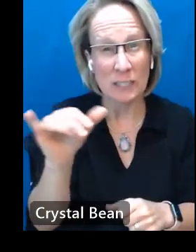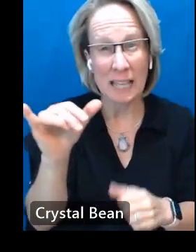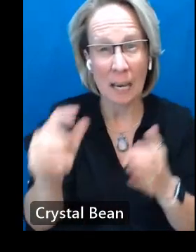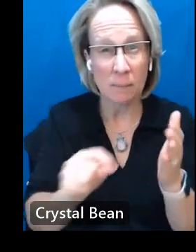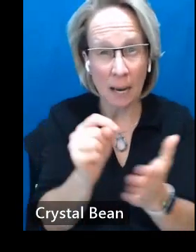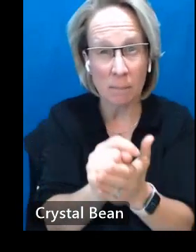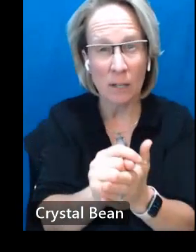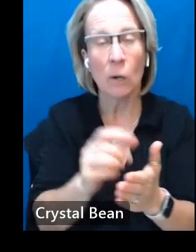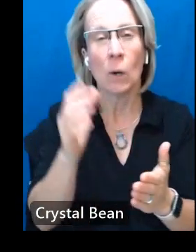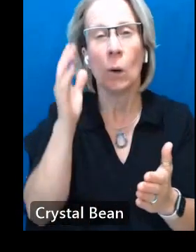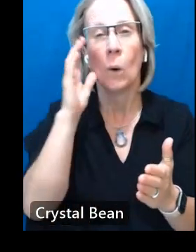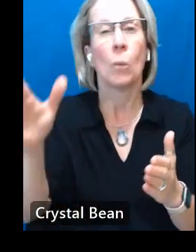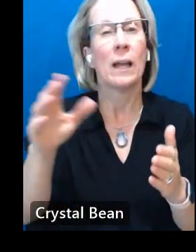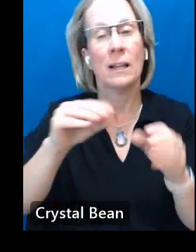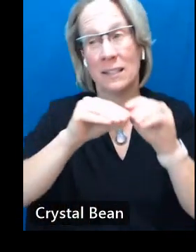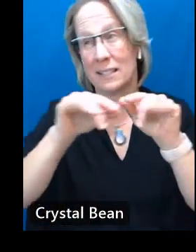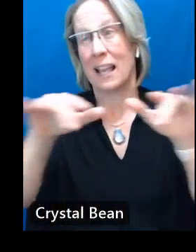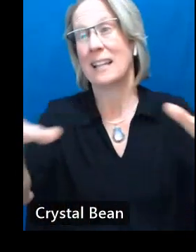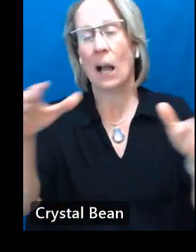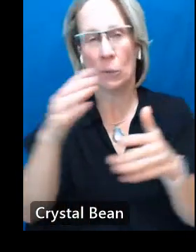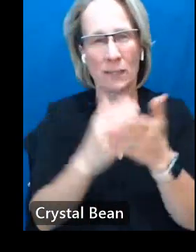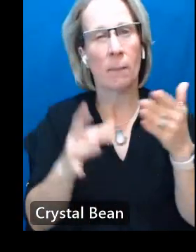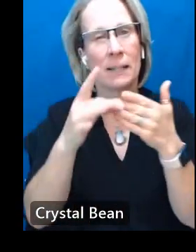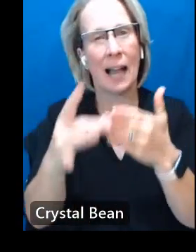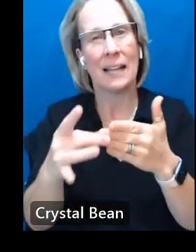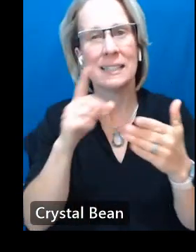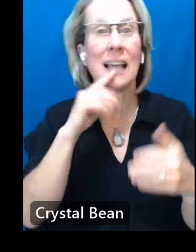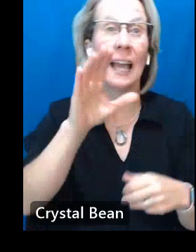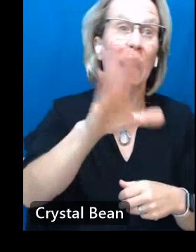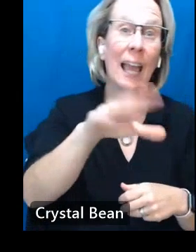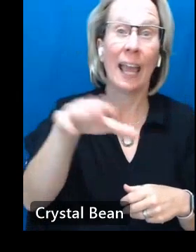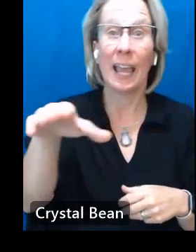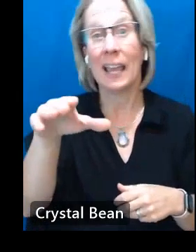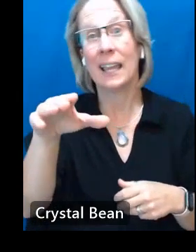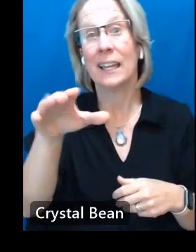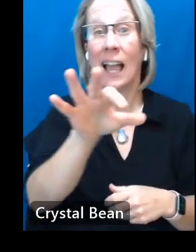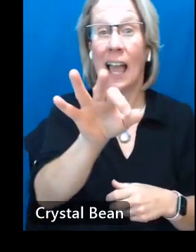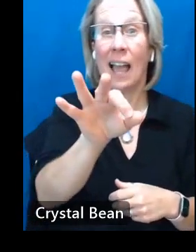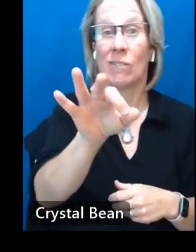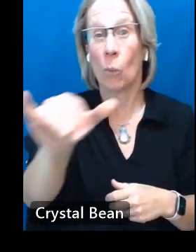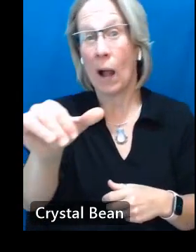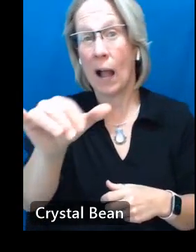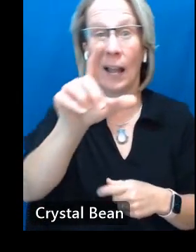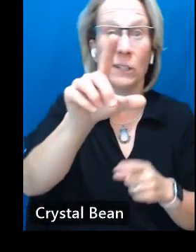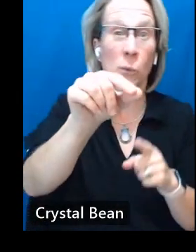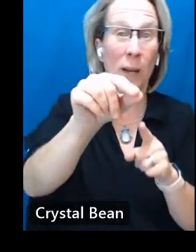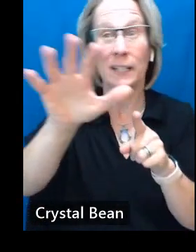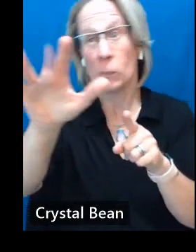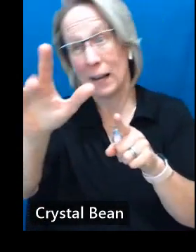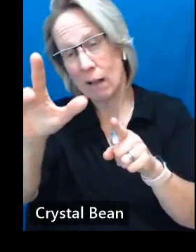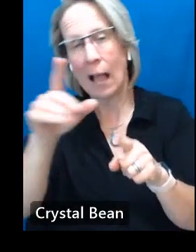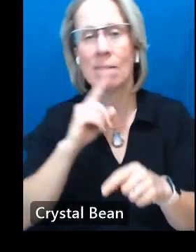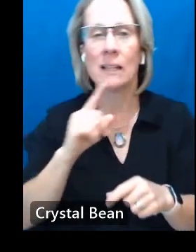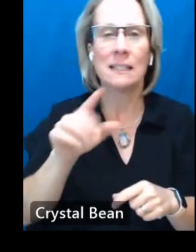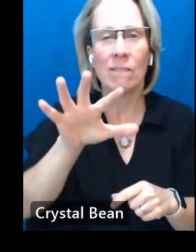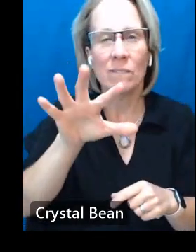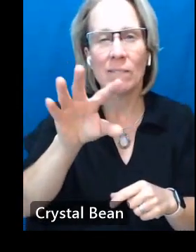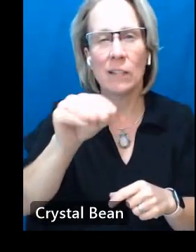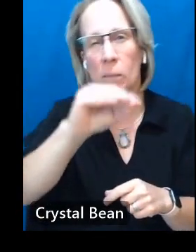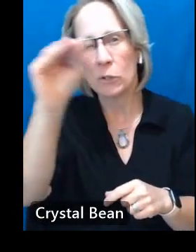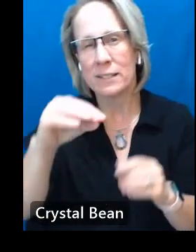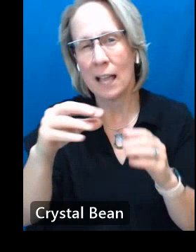guidance letting people know that, hey, FY25 is a 50% rule year. If you would like to request an exemption,